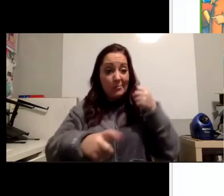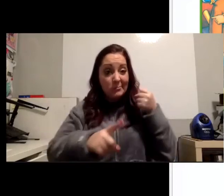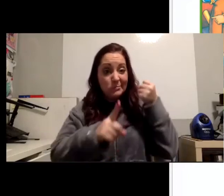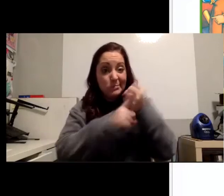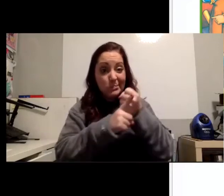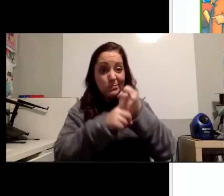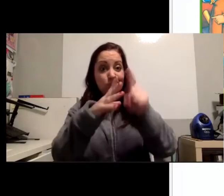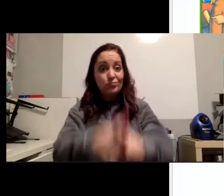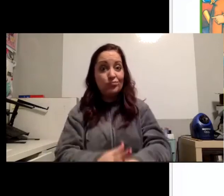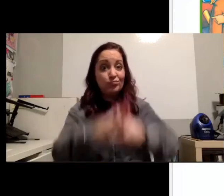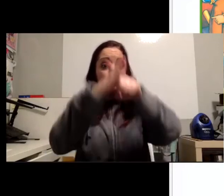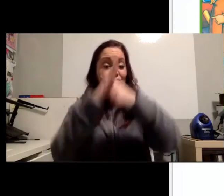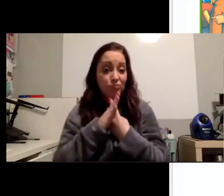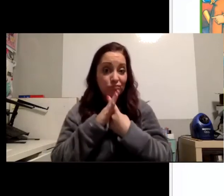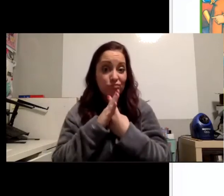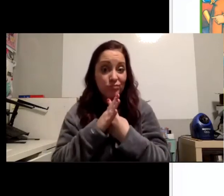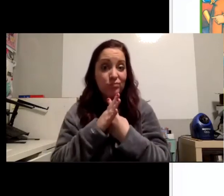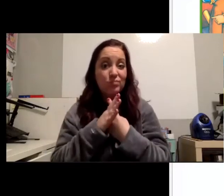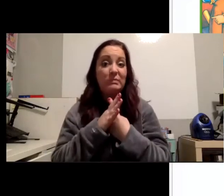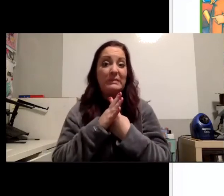That's when the real trouble started.